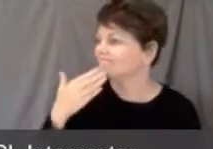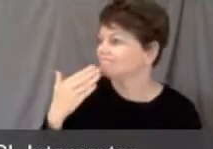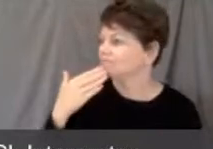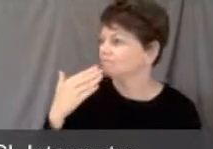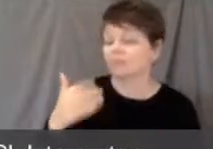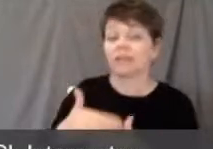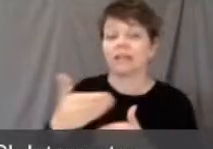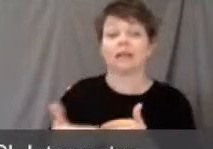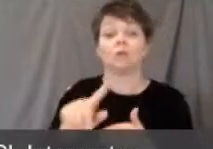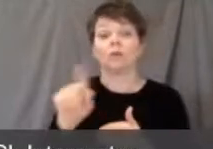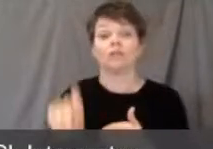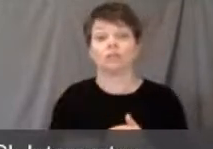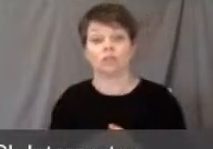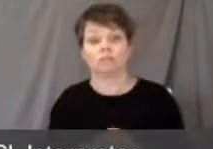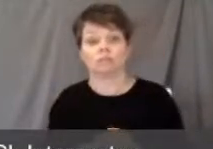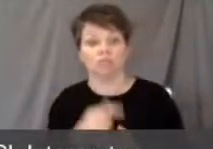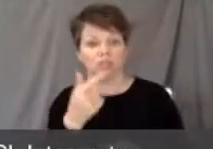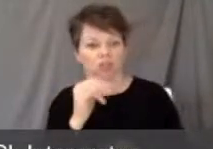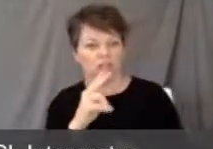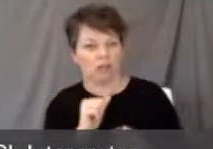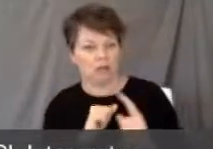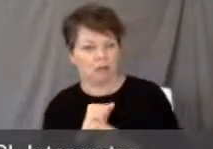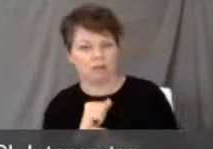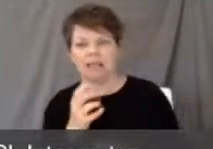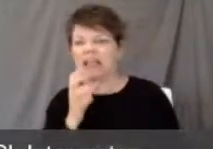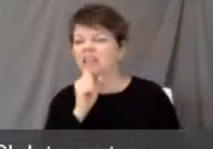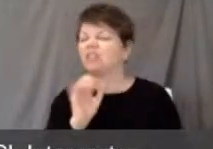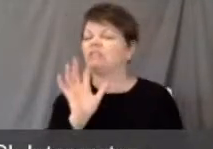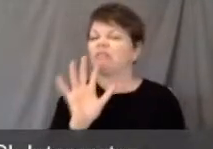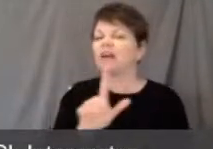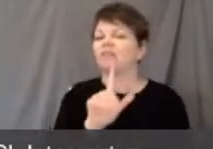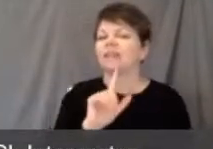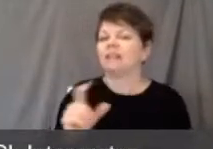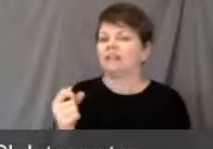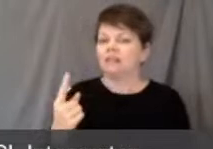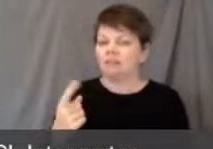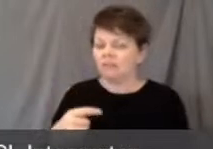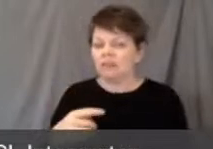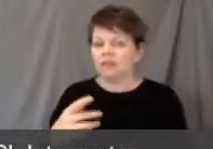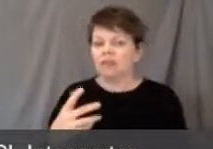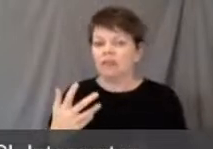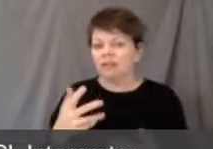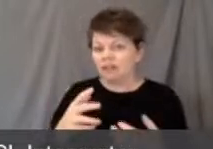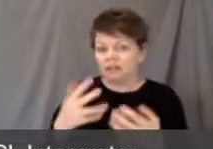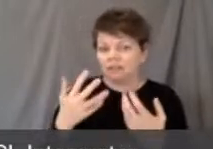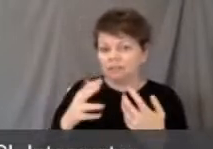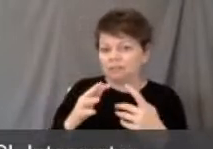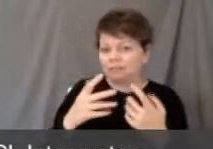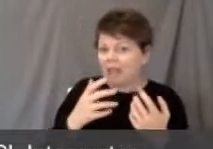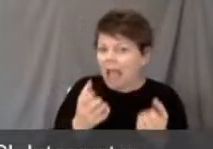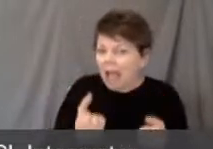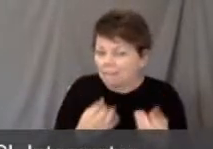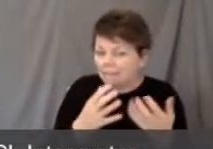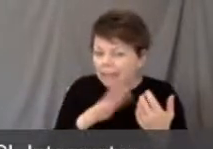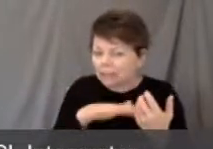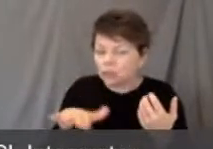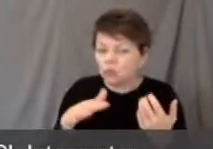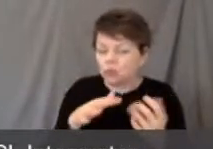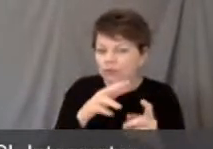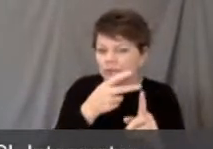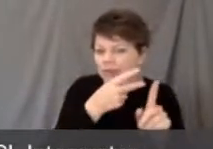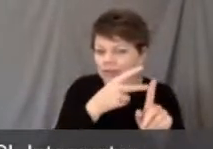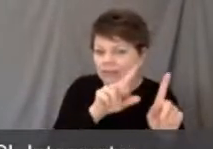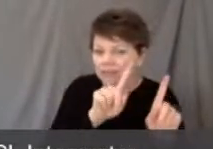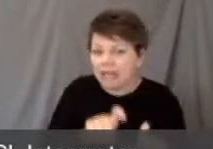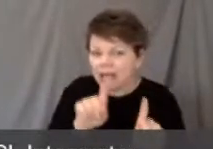So with the kiddos, the 5 to 11, people are really curious about the sample size and kind of the results and outcomes of that. Can you talk to us